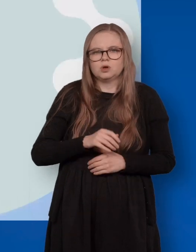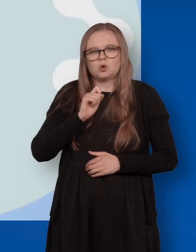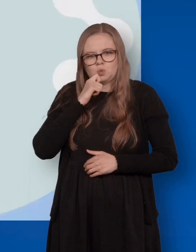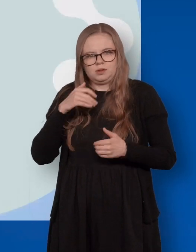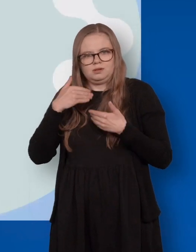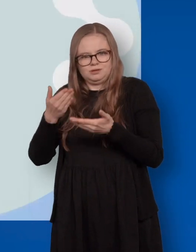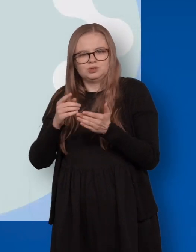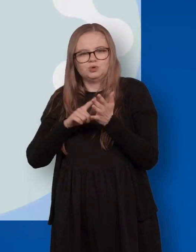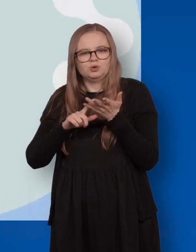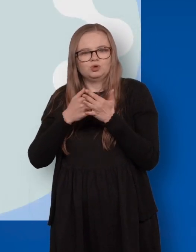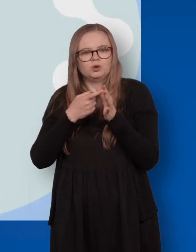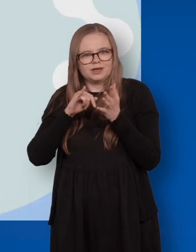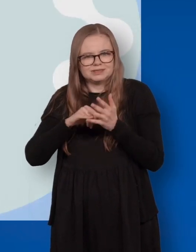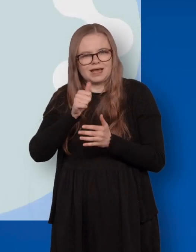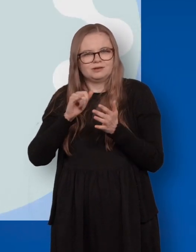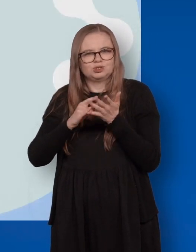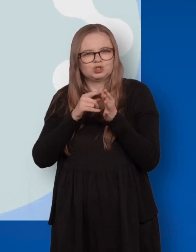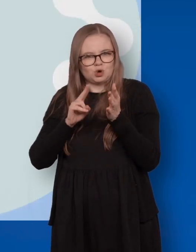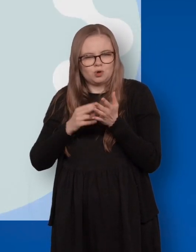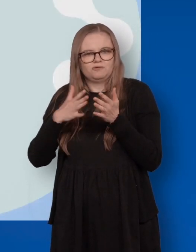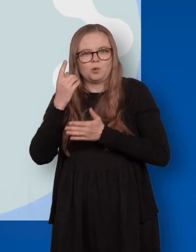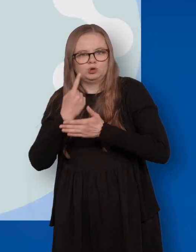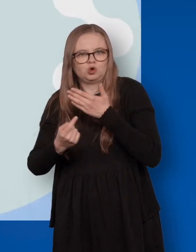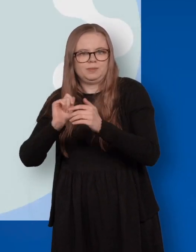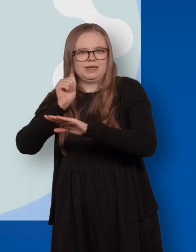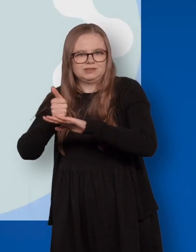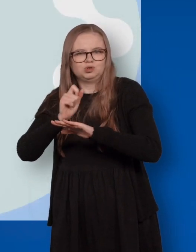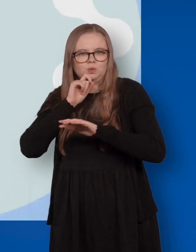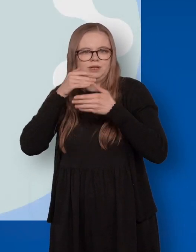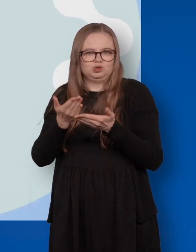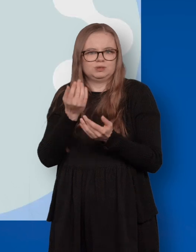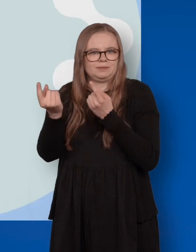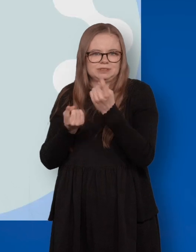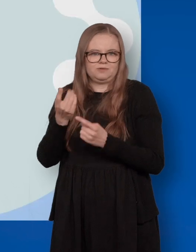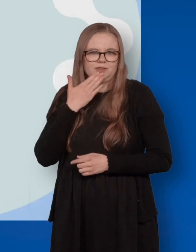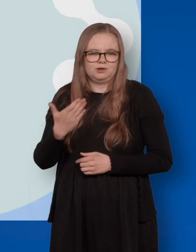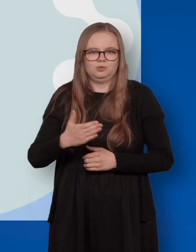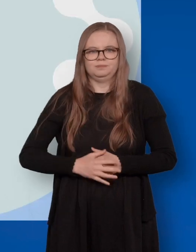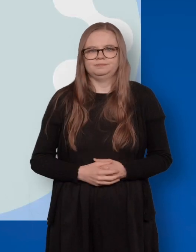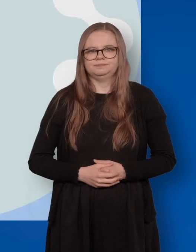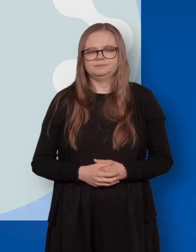and Greaves from the Autonomy Institute, who will introduce themselves. Thank you.